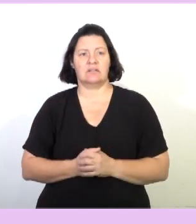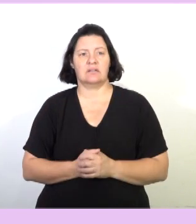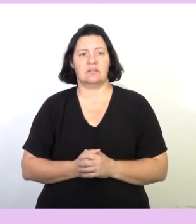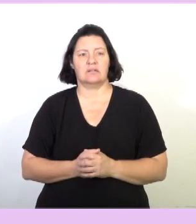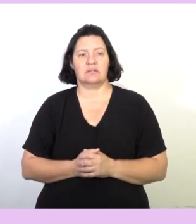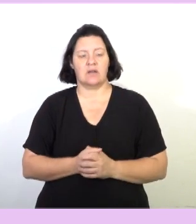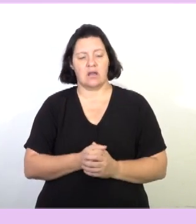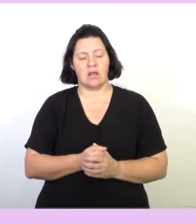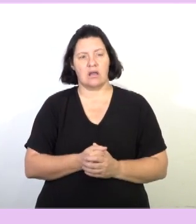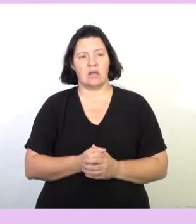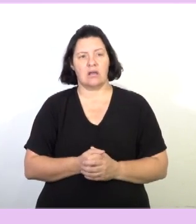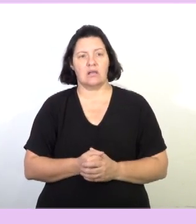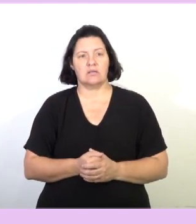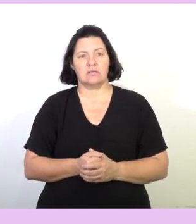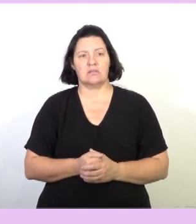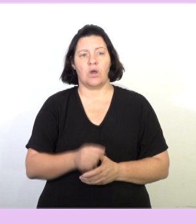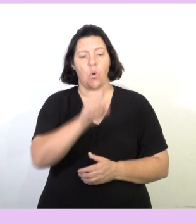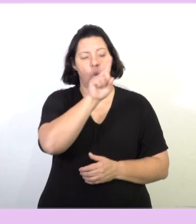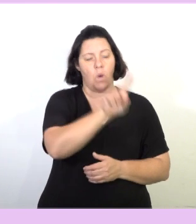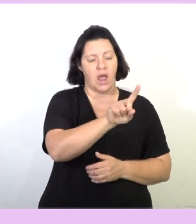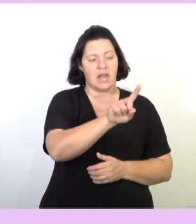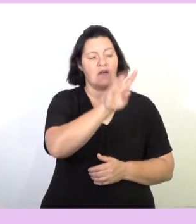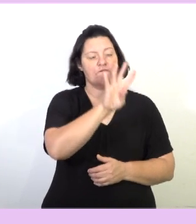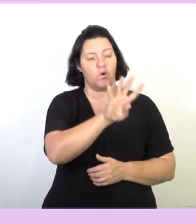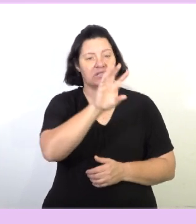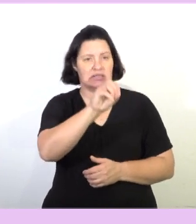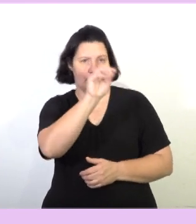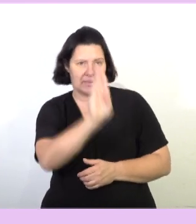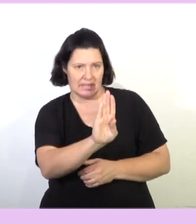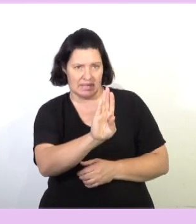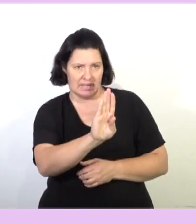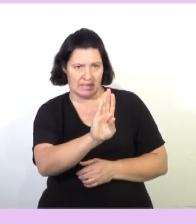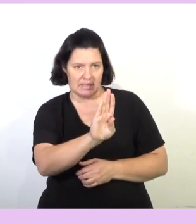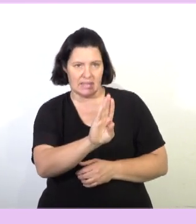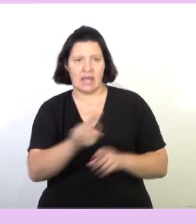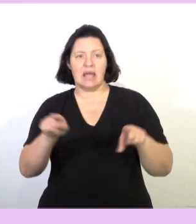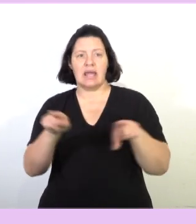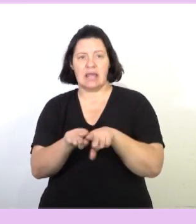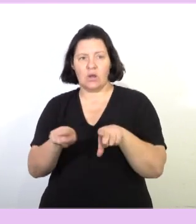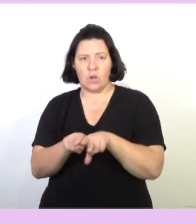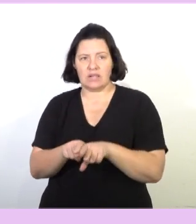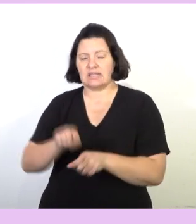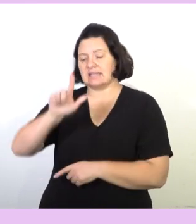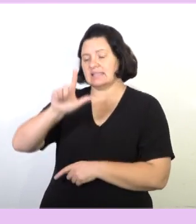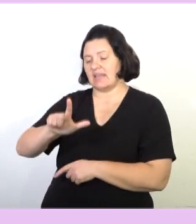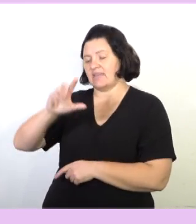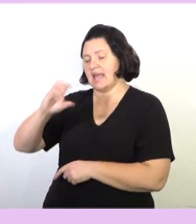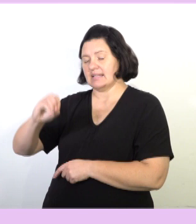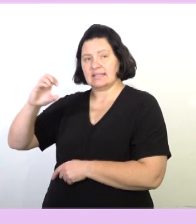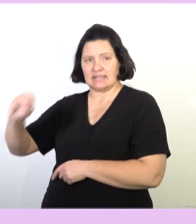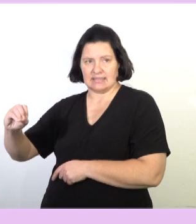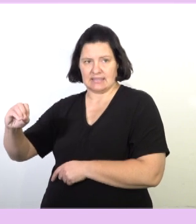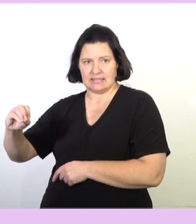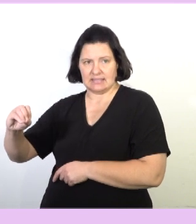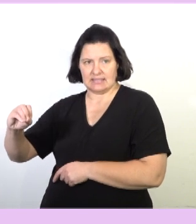multiply. So 140 times B, it will give us 140 B. Then